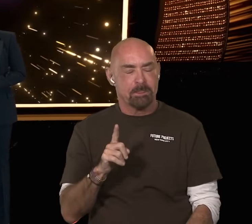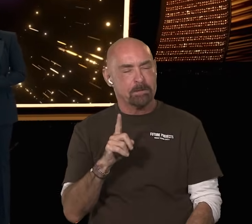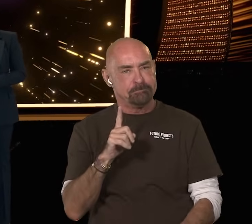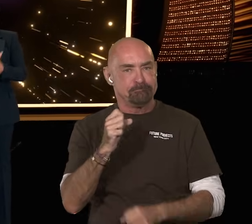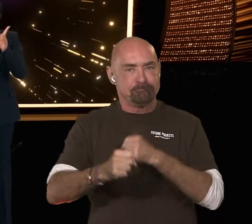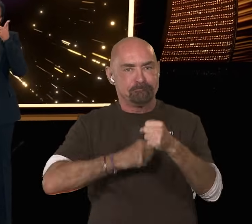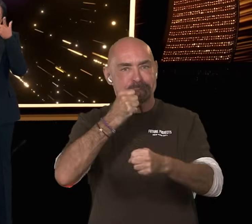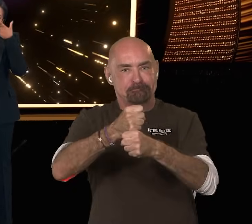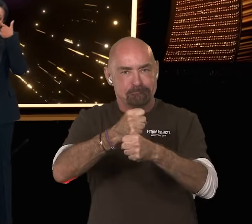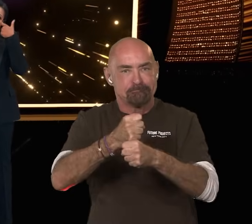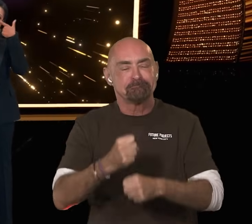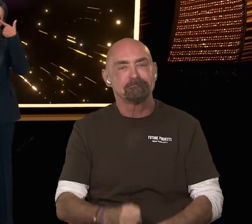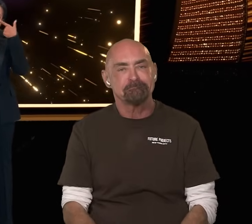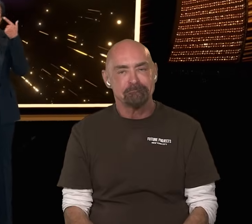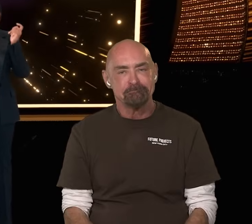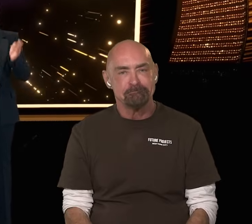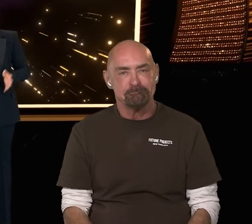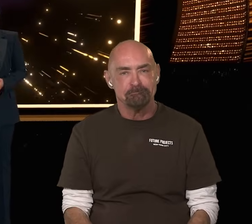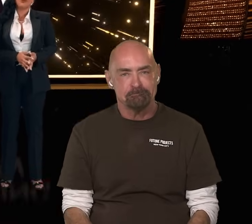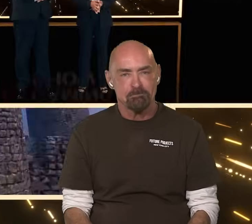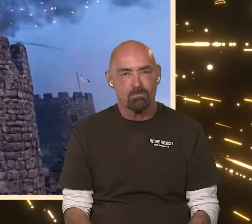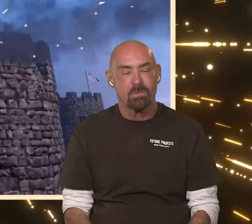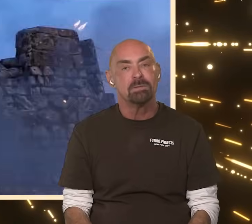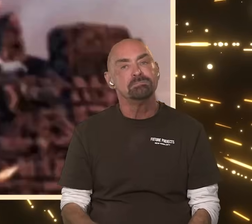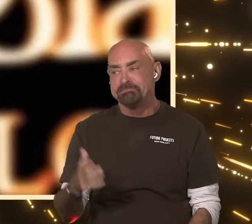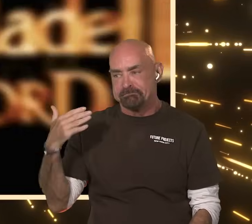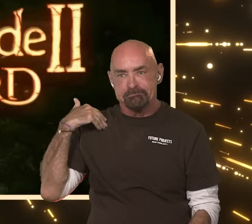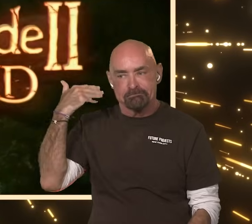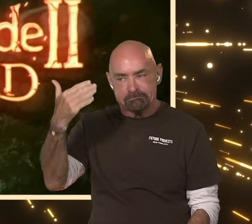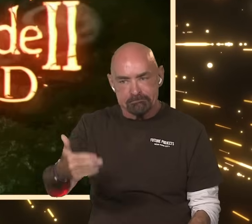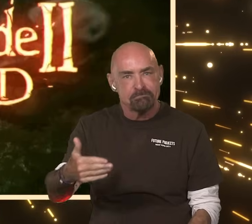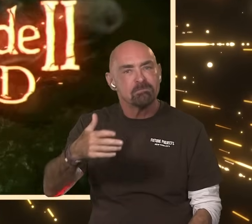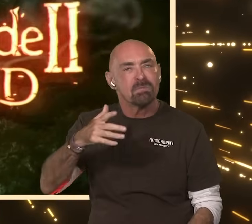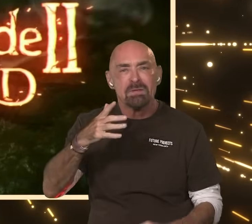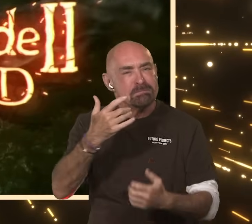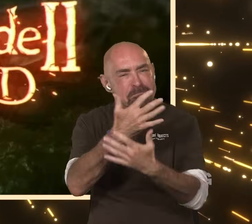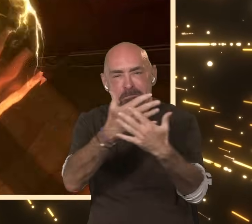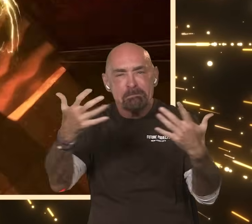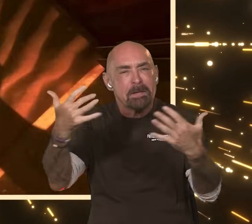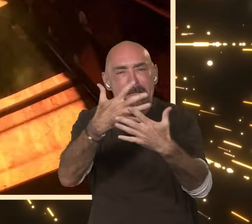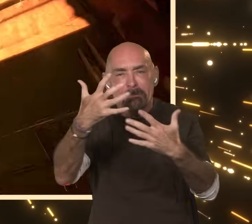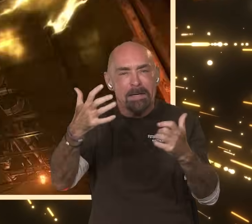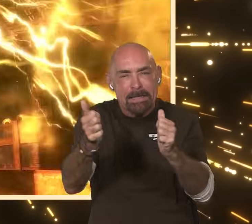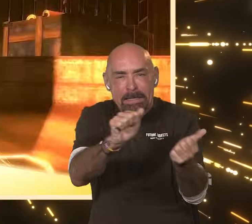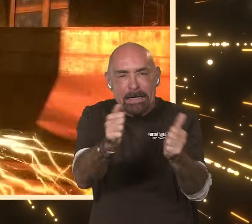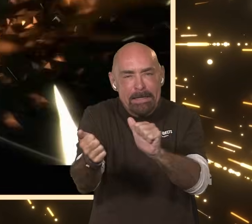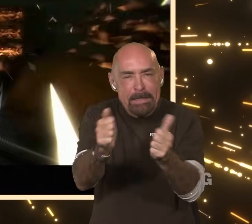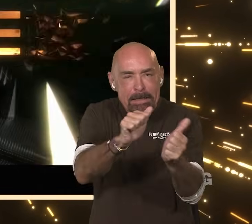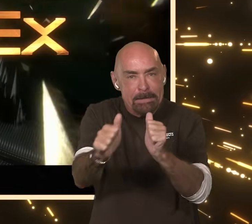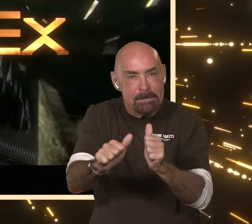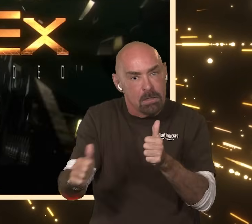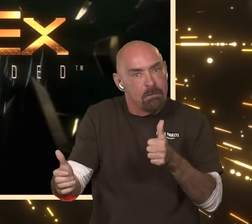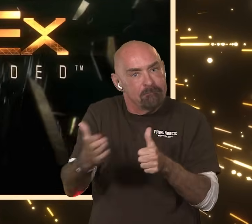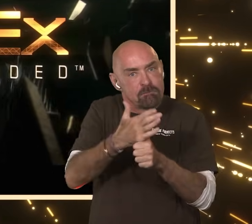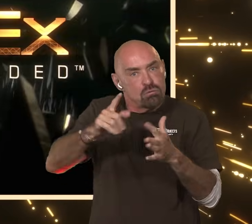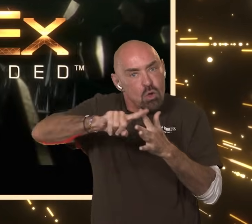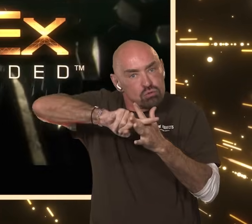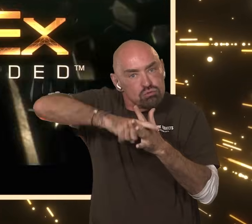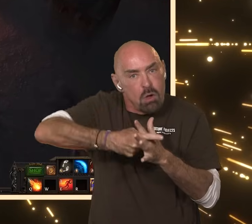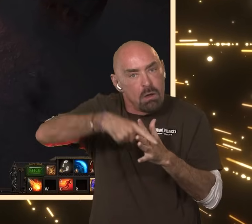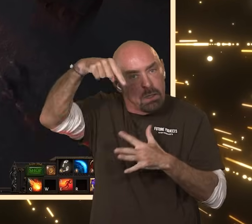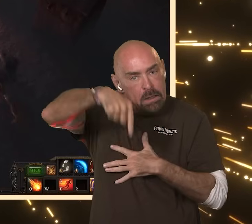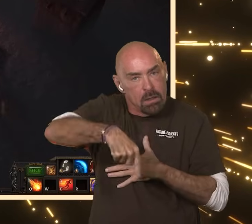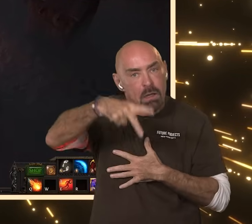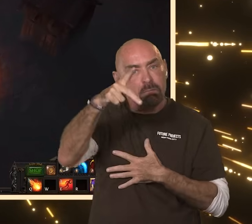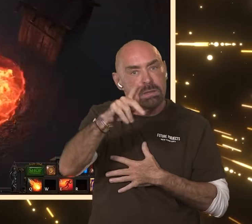the emotive montage music. Oh, it's so beautiful. Well, over the years, we've featured so many great games, some of which got their start right